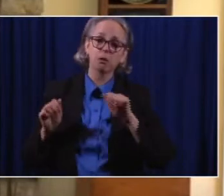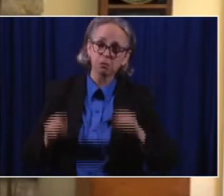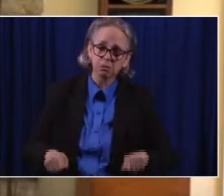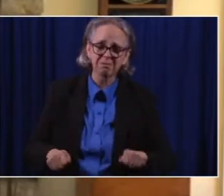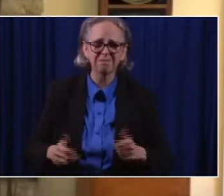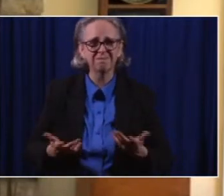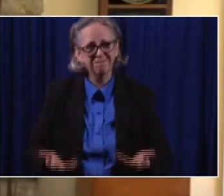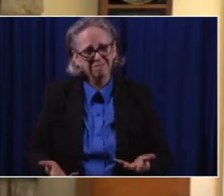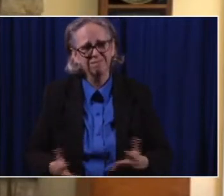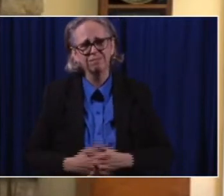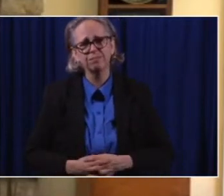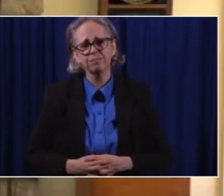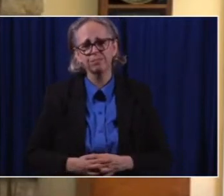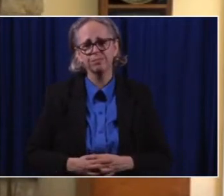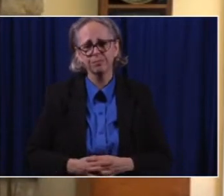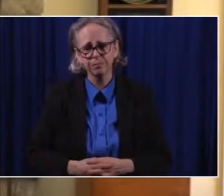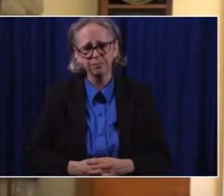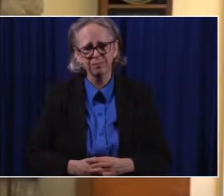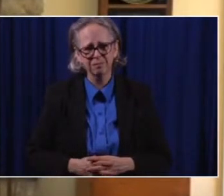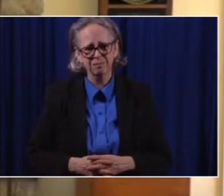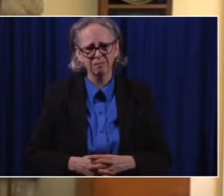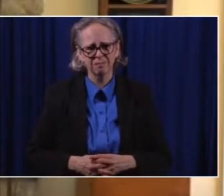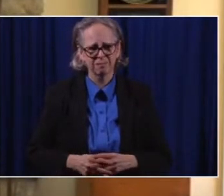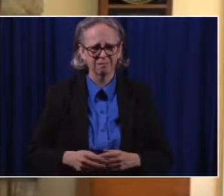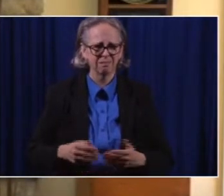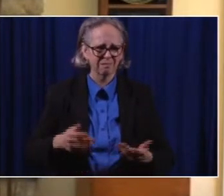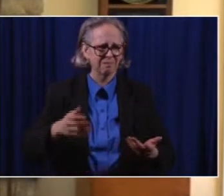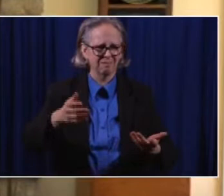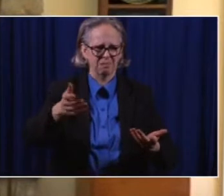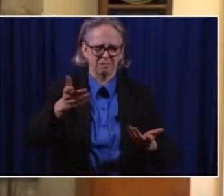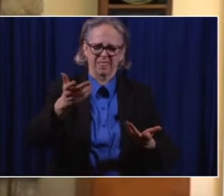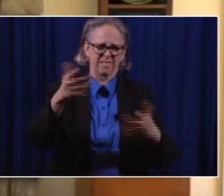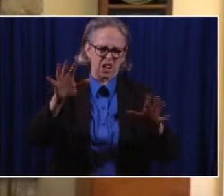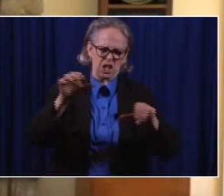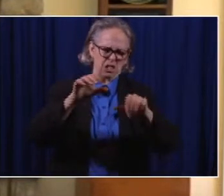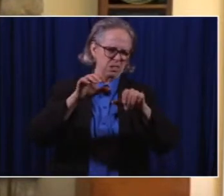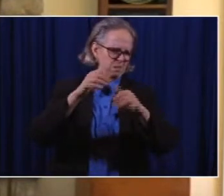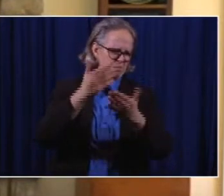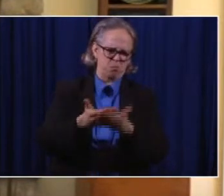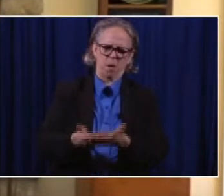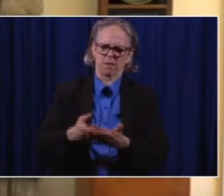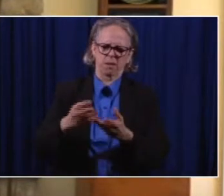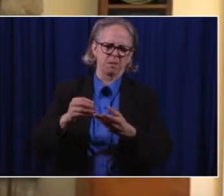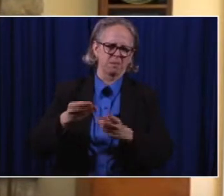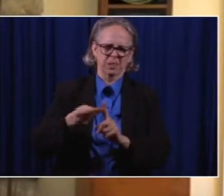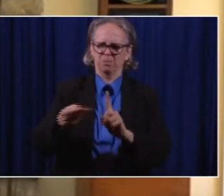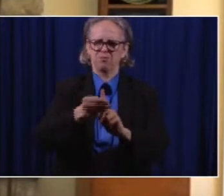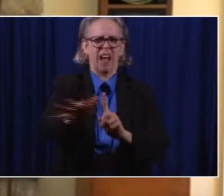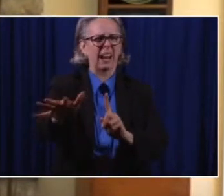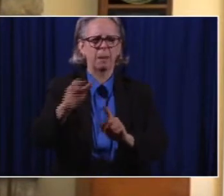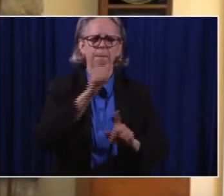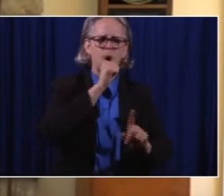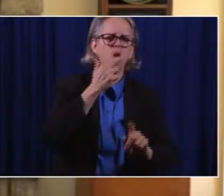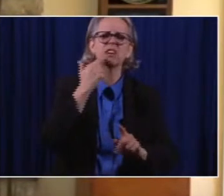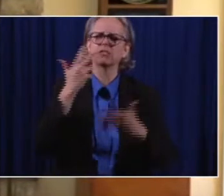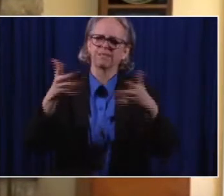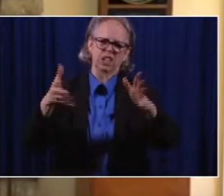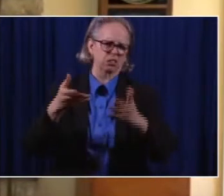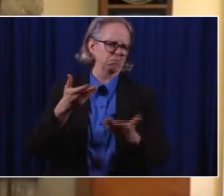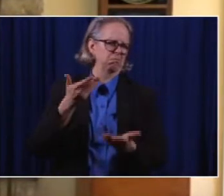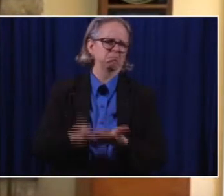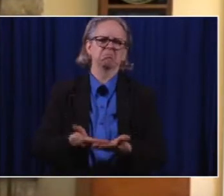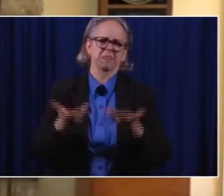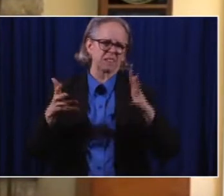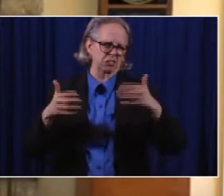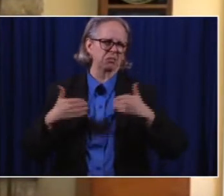got examples of spread that's occurred. And again, as I said at the beginning, when you try to analyze